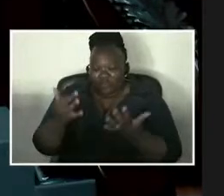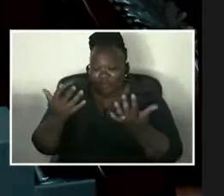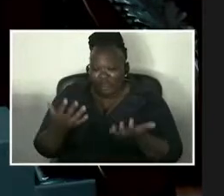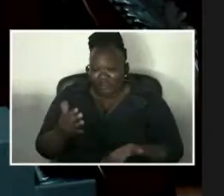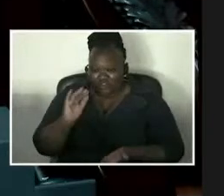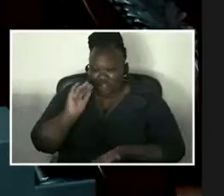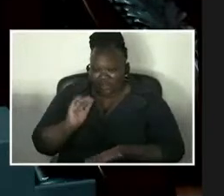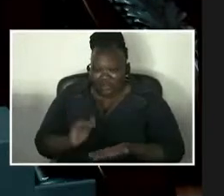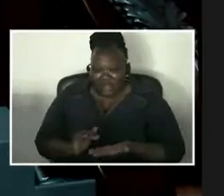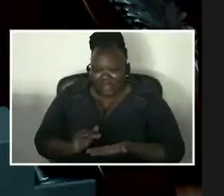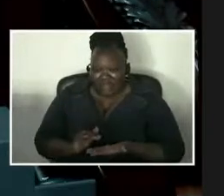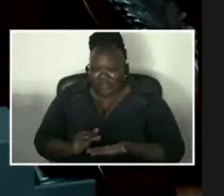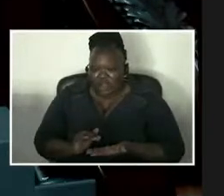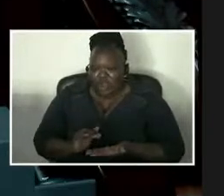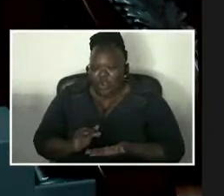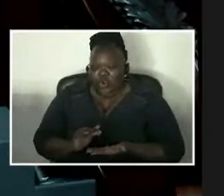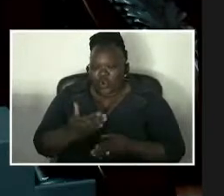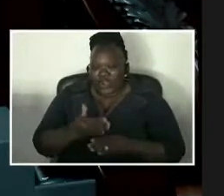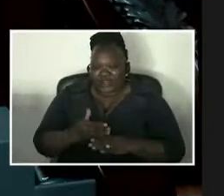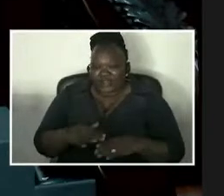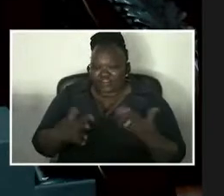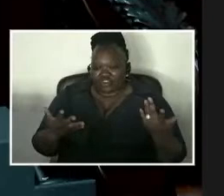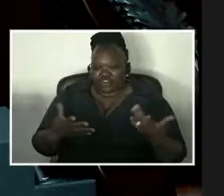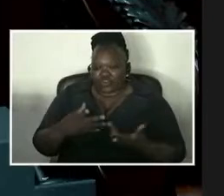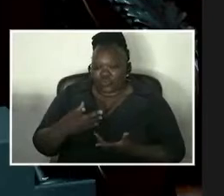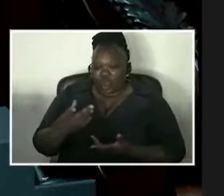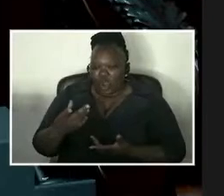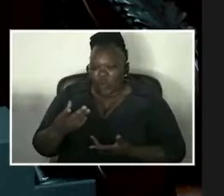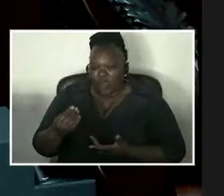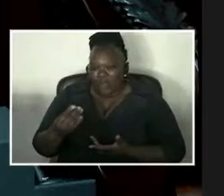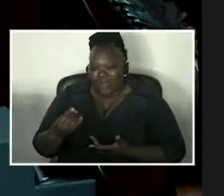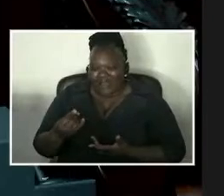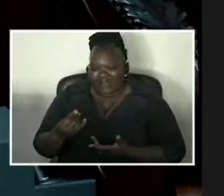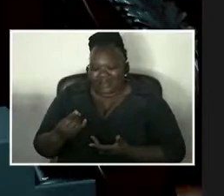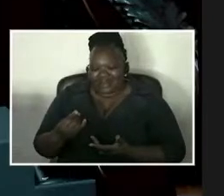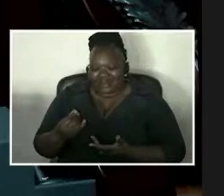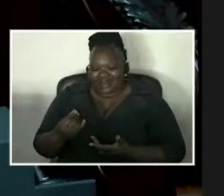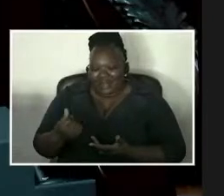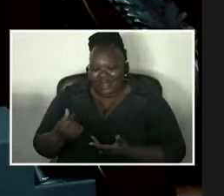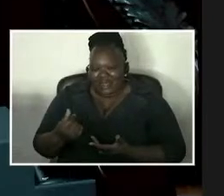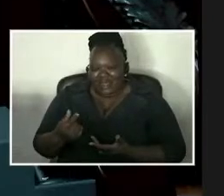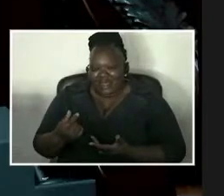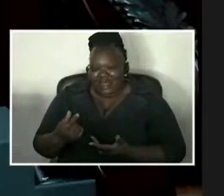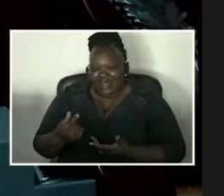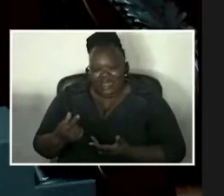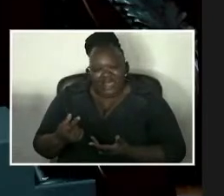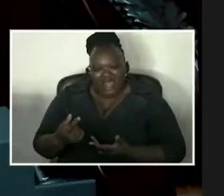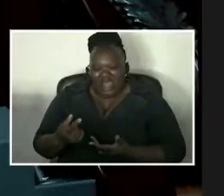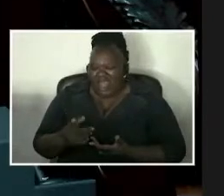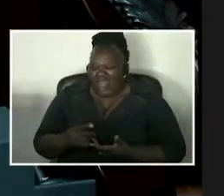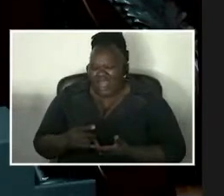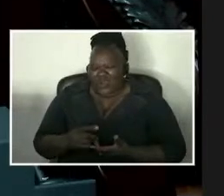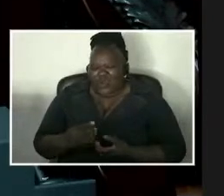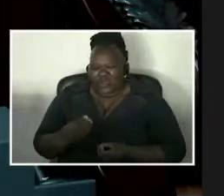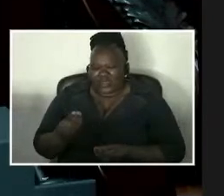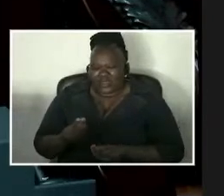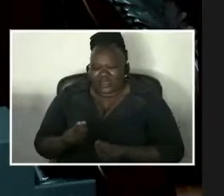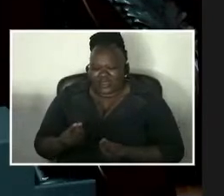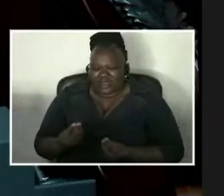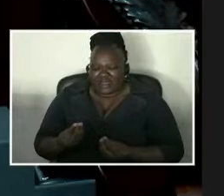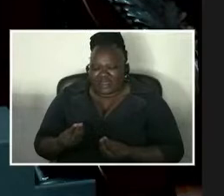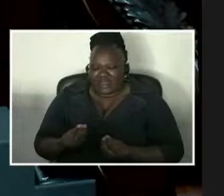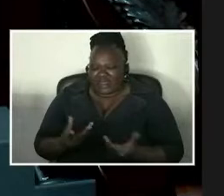cuts and misspending of funds are not just numbers it's not just a fashion show or instagram